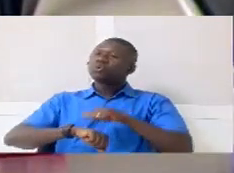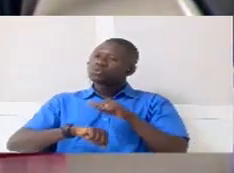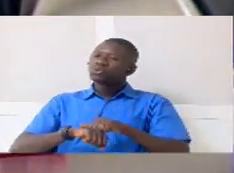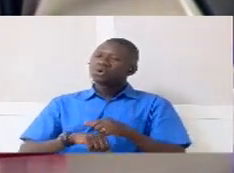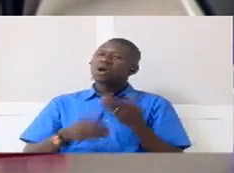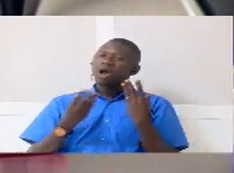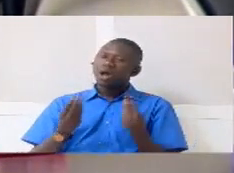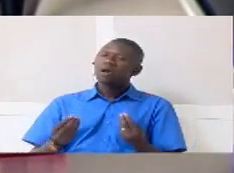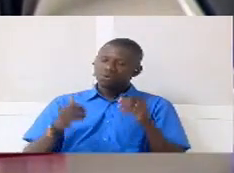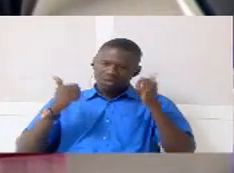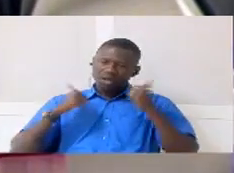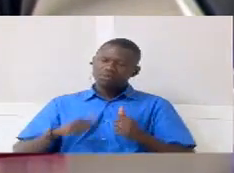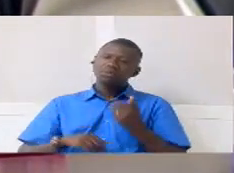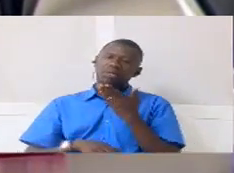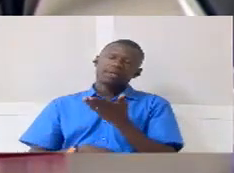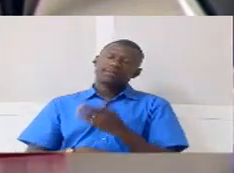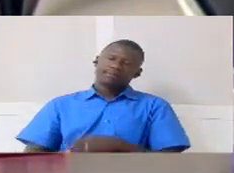Omin tajire ya komin nyadi.